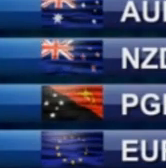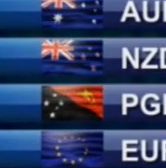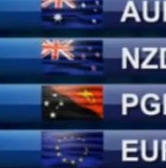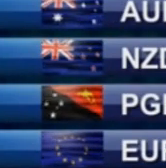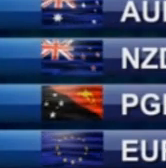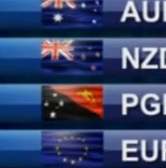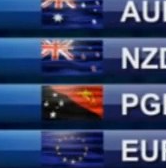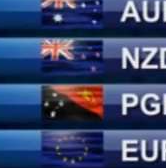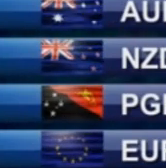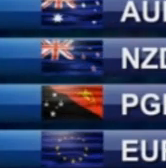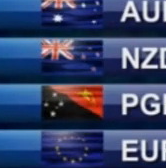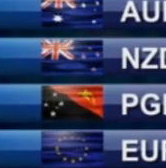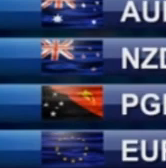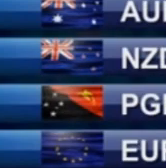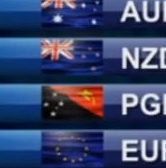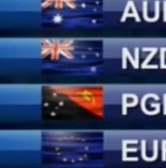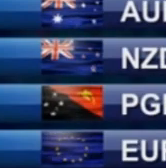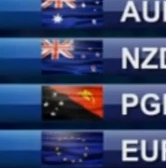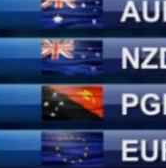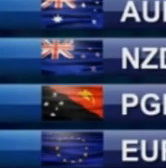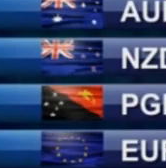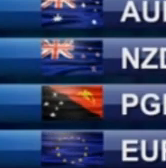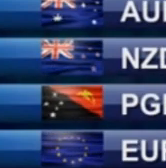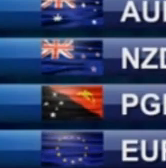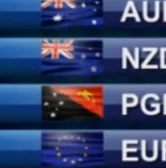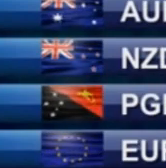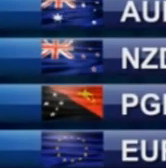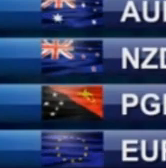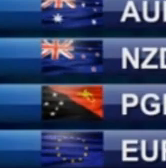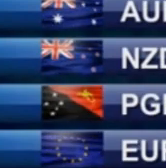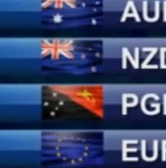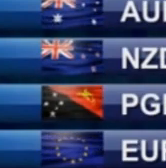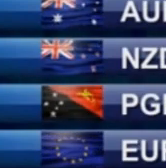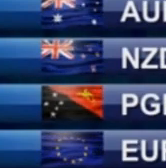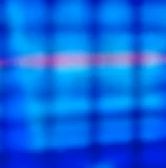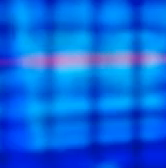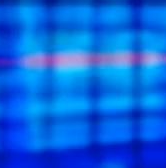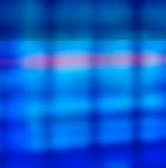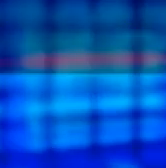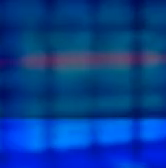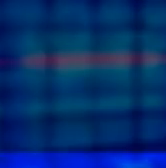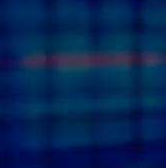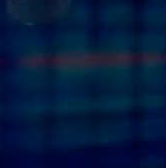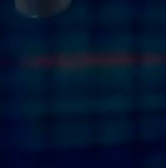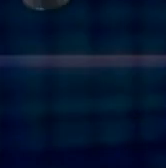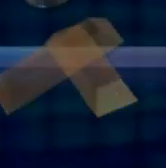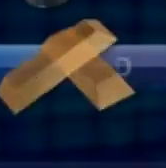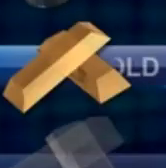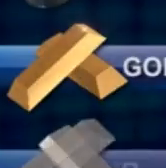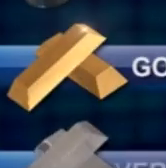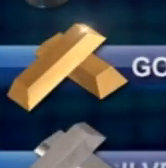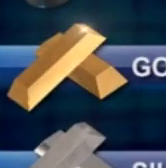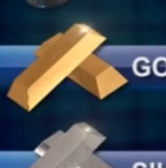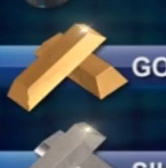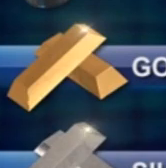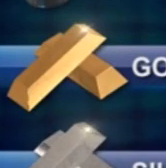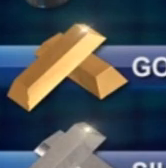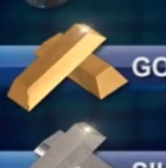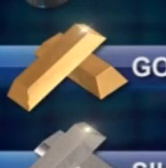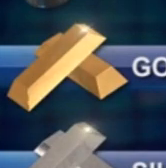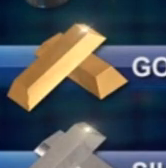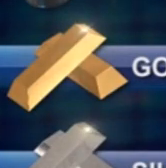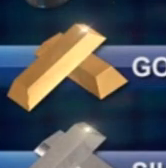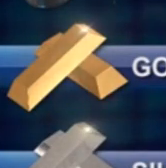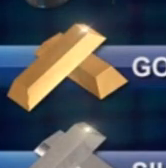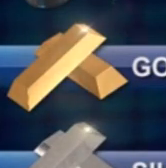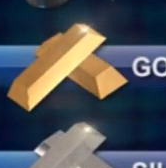it slipped slightly versus the Chinese yuan, Kiwi dollar and the euro. Looking at the commodities market, oil